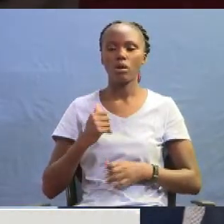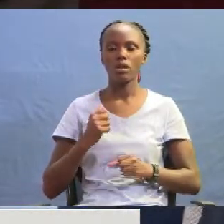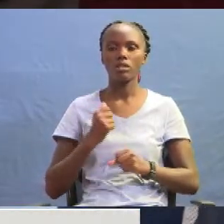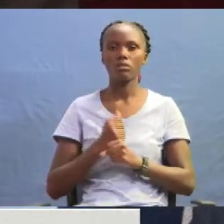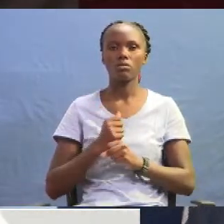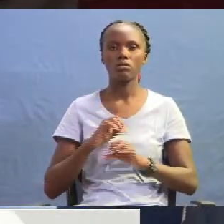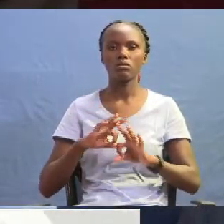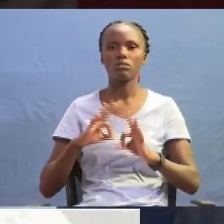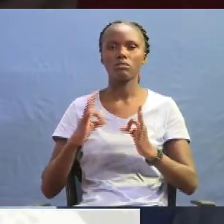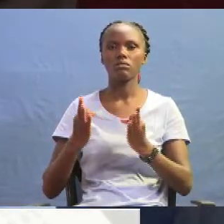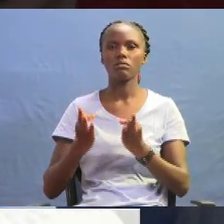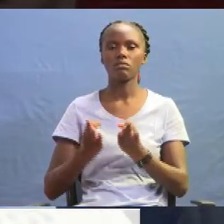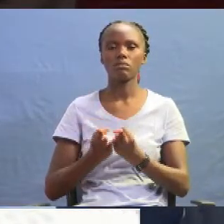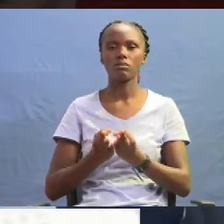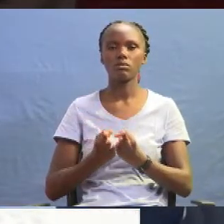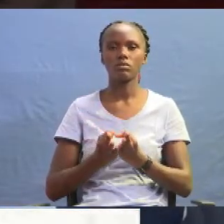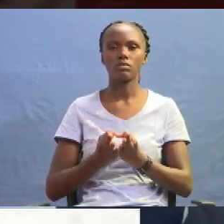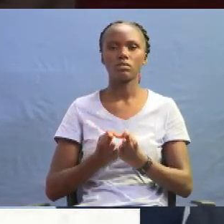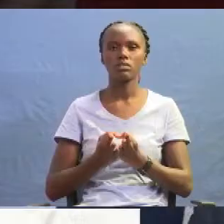family.